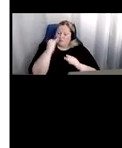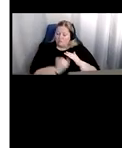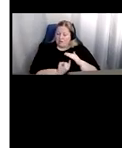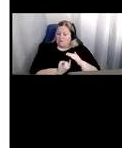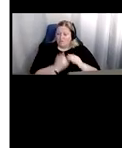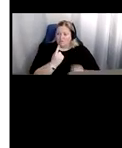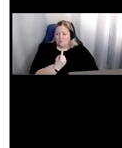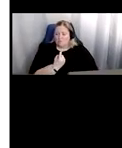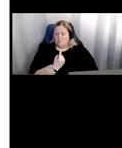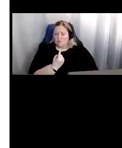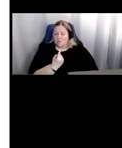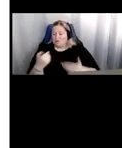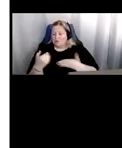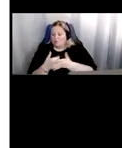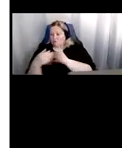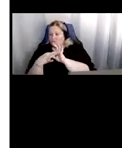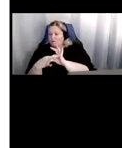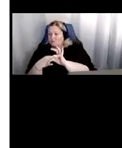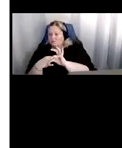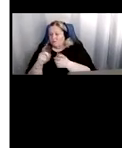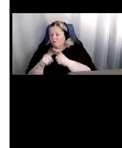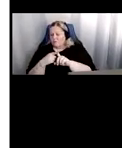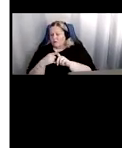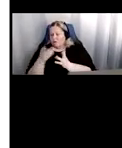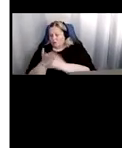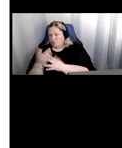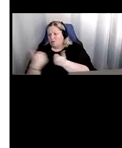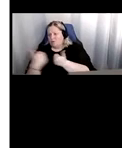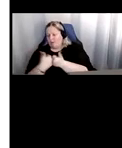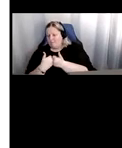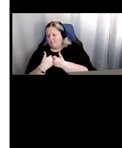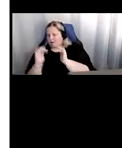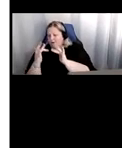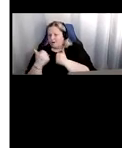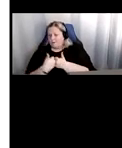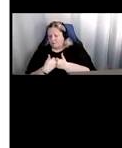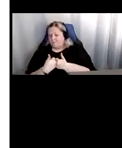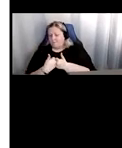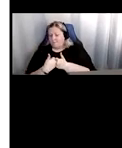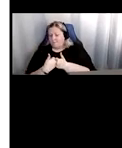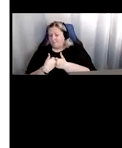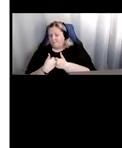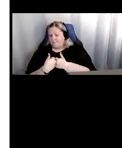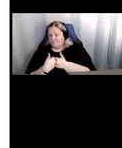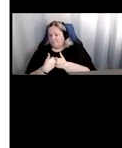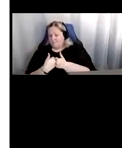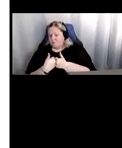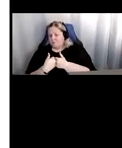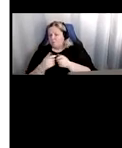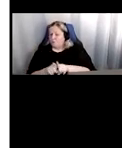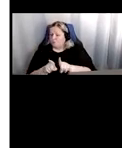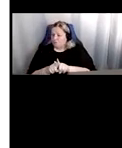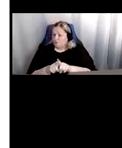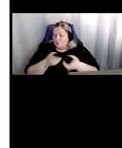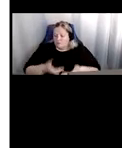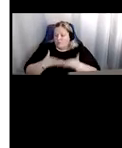lonely, you can build relationships that would be beneficial for you online. By playing these online games, you're also providing